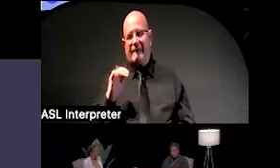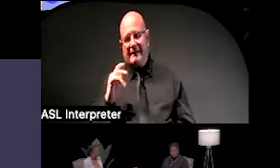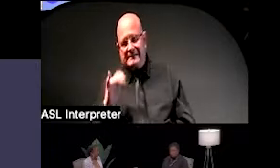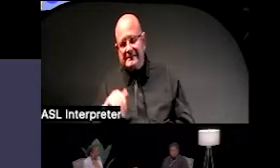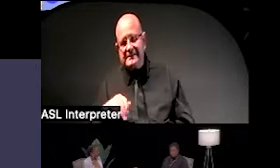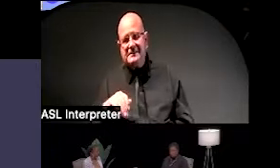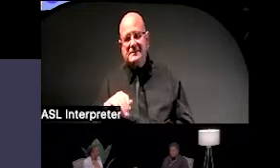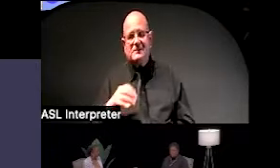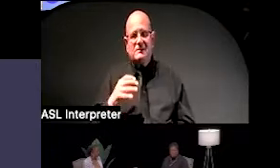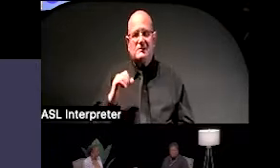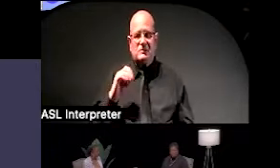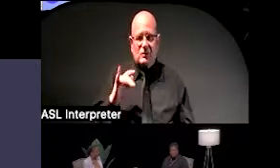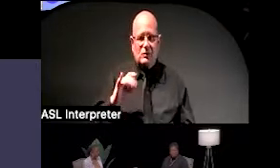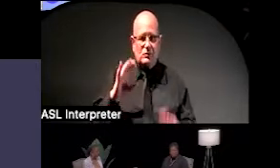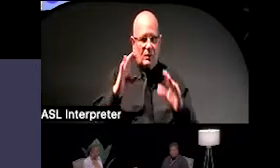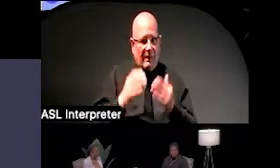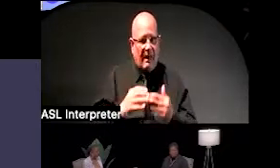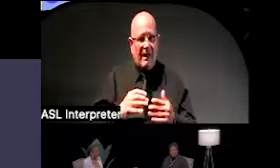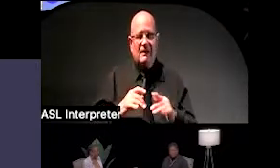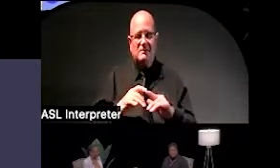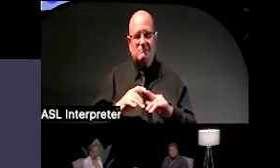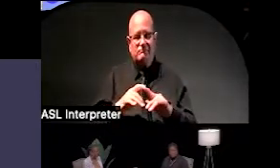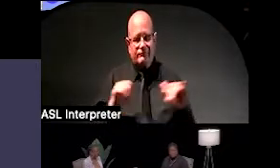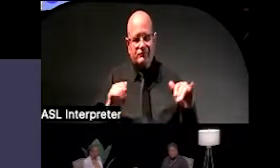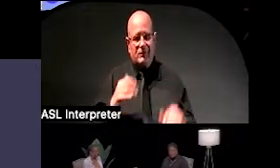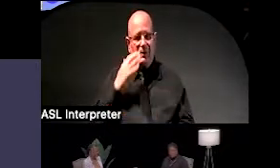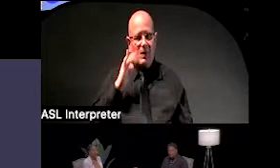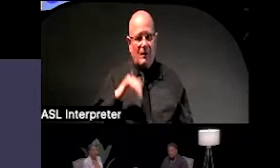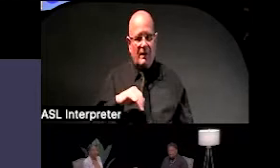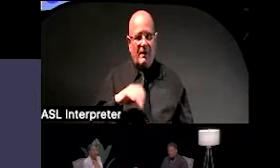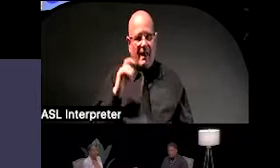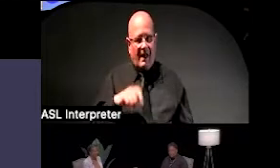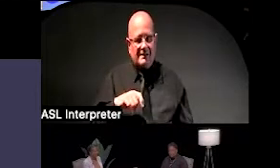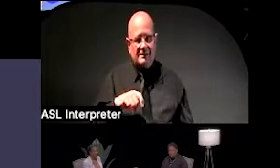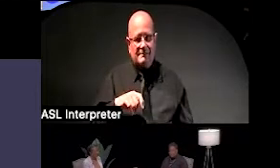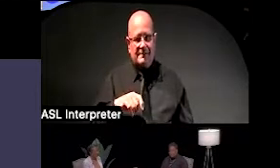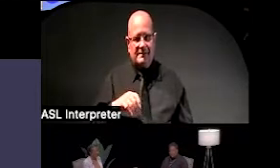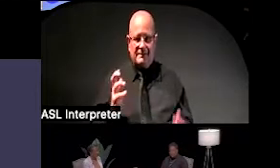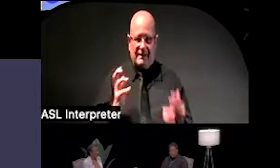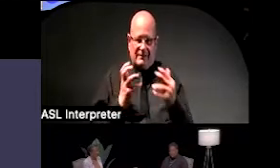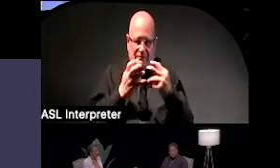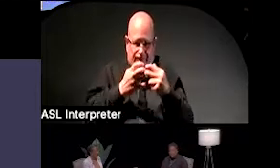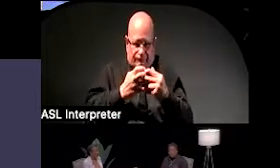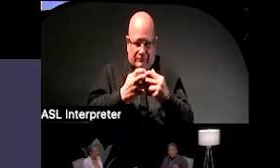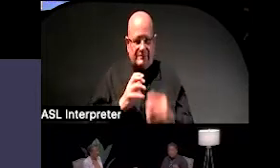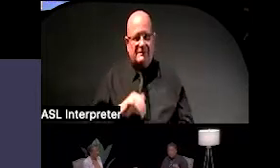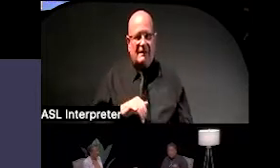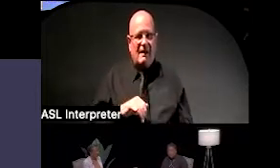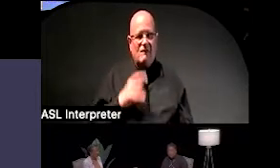social class of some sort. And so what we know is that there has to be an intersectionality. And in order for